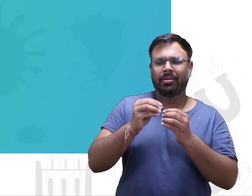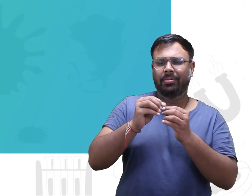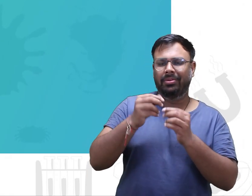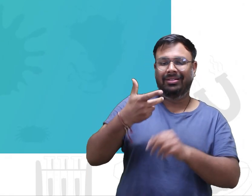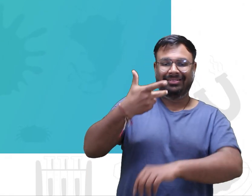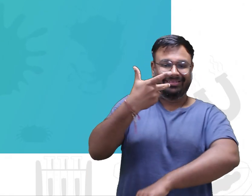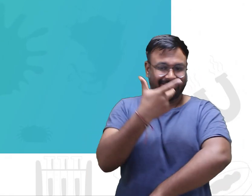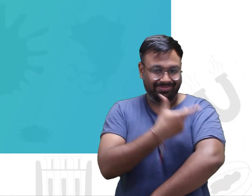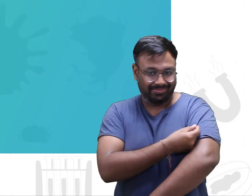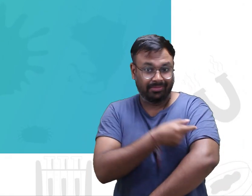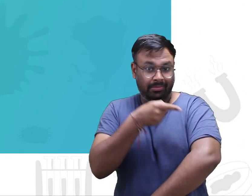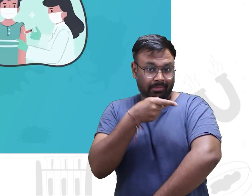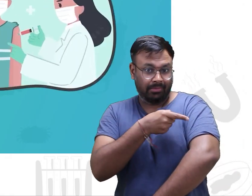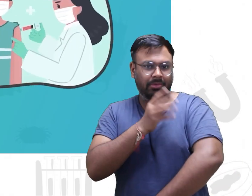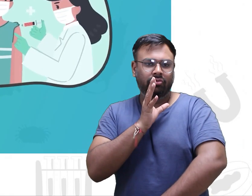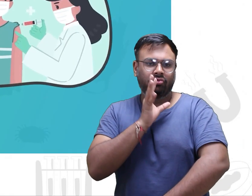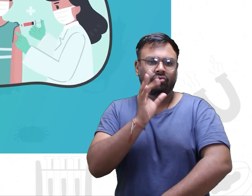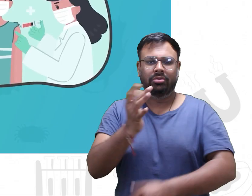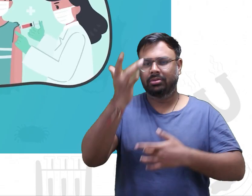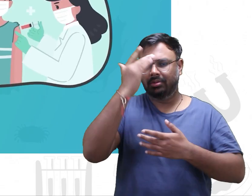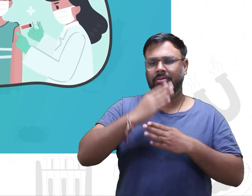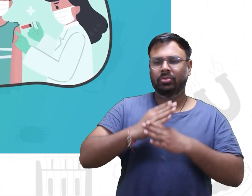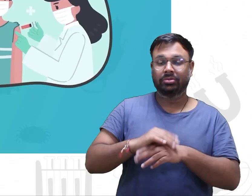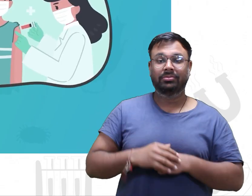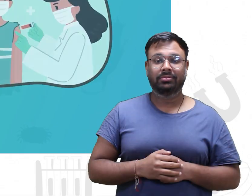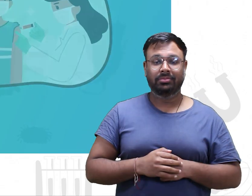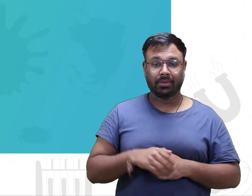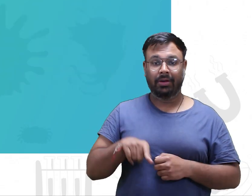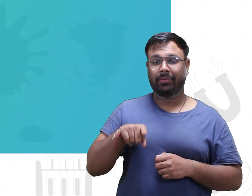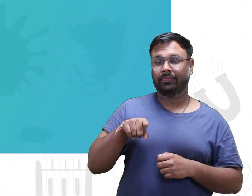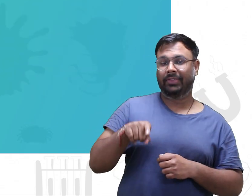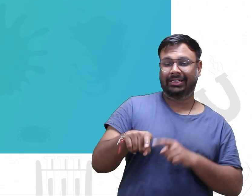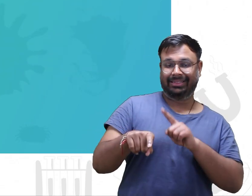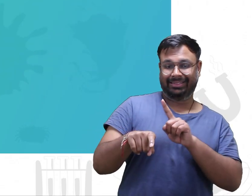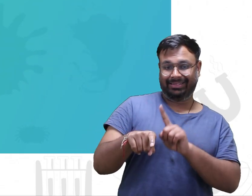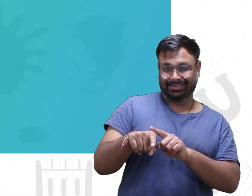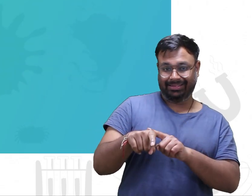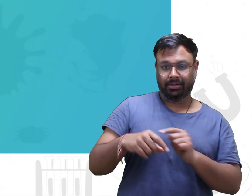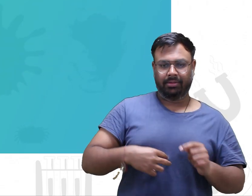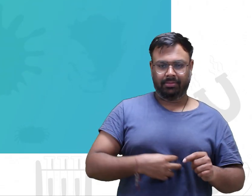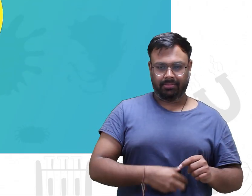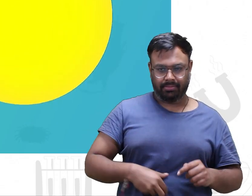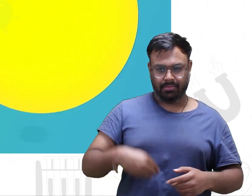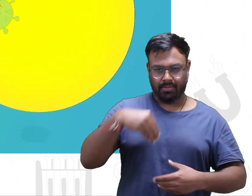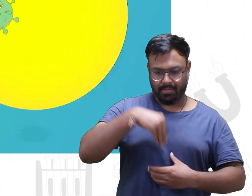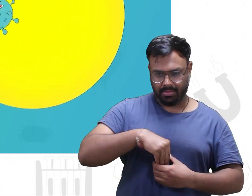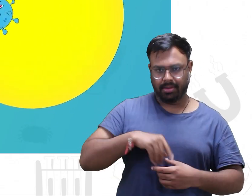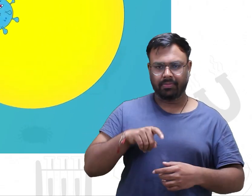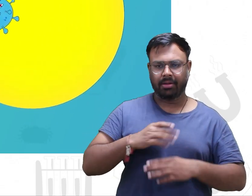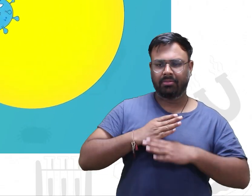create antibiotics like penicillin, which can help cure diseases. In fact, we have a lot of friendly microbes